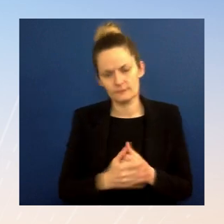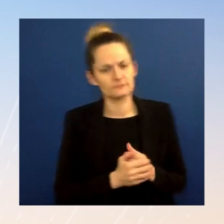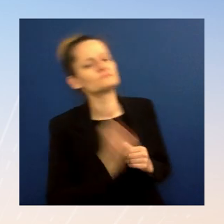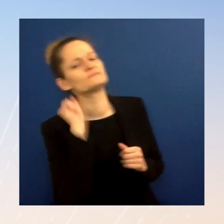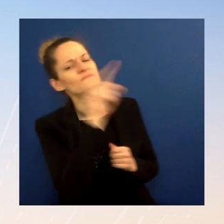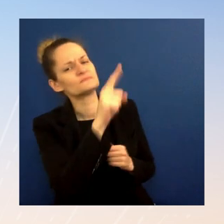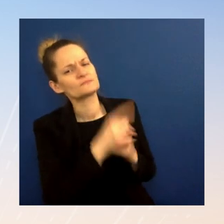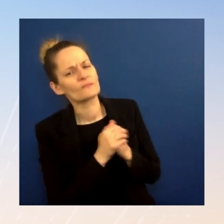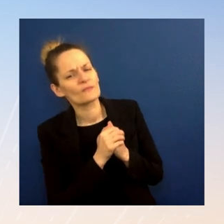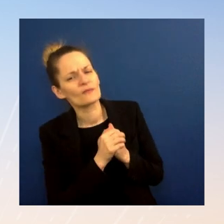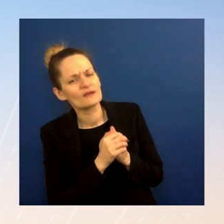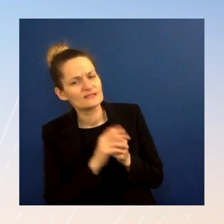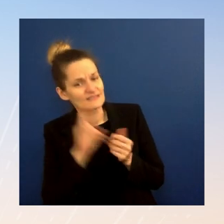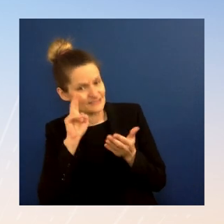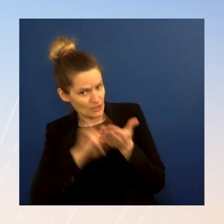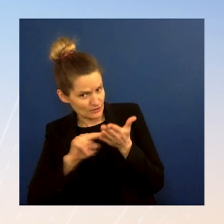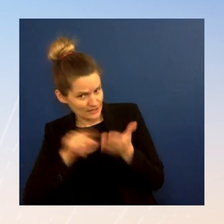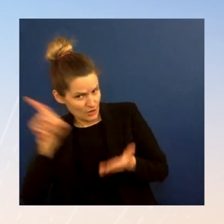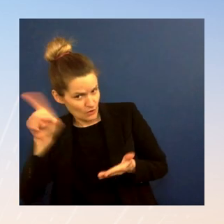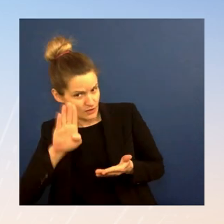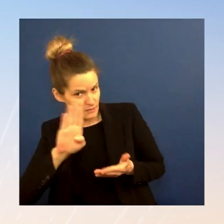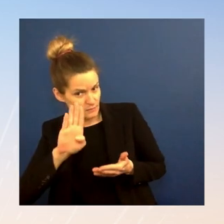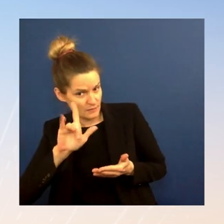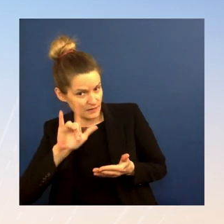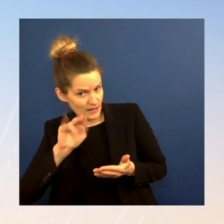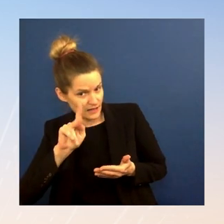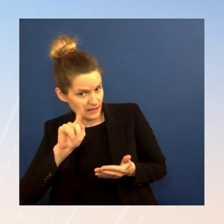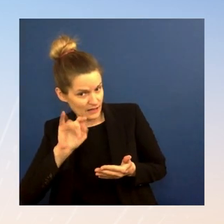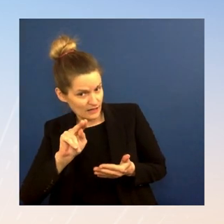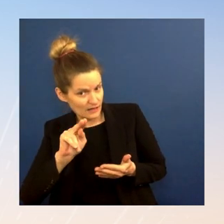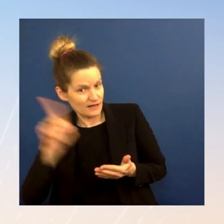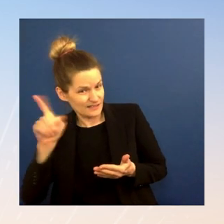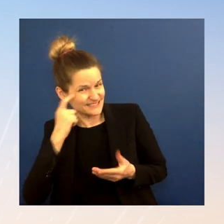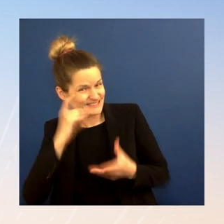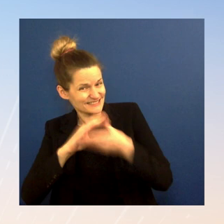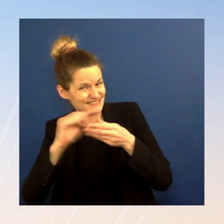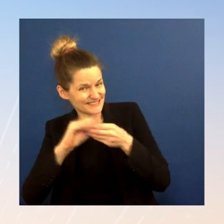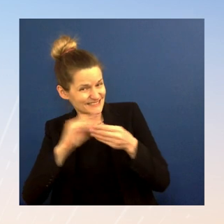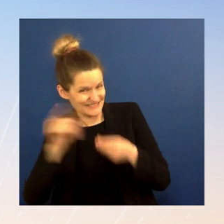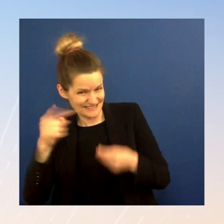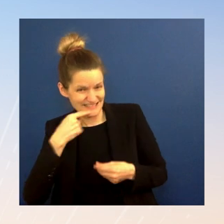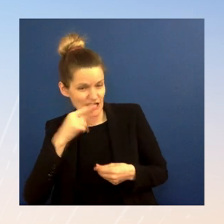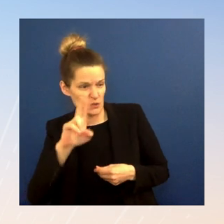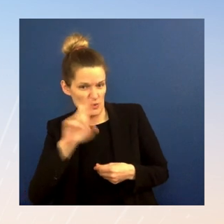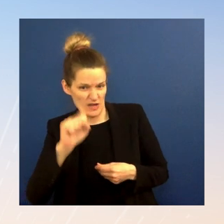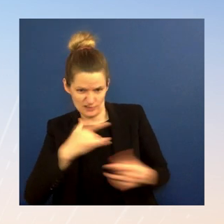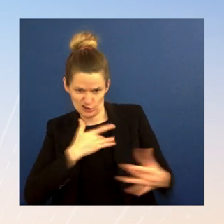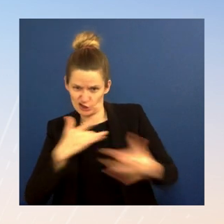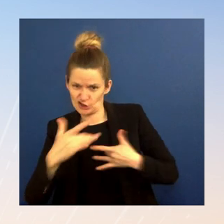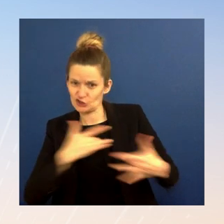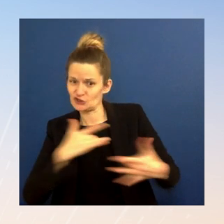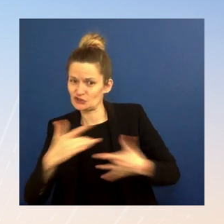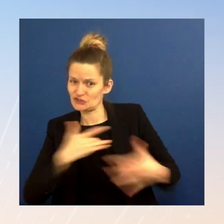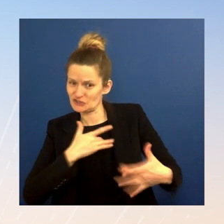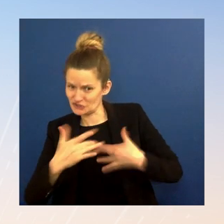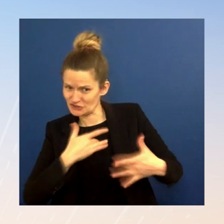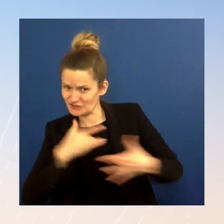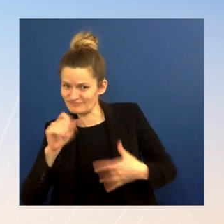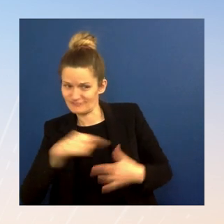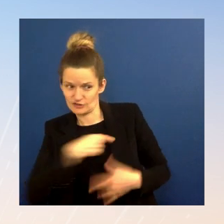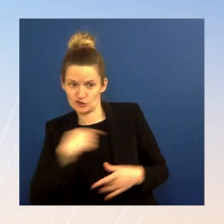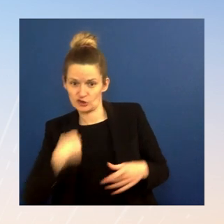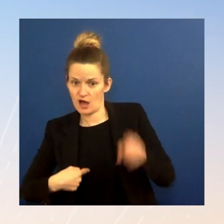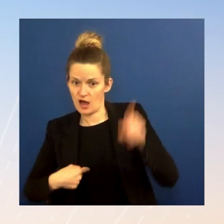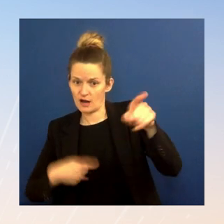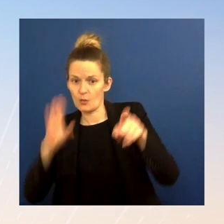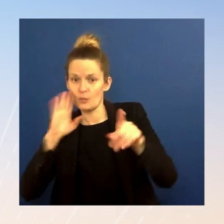is considering directly assisting Russia by providing them with more military equipment to use in Ukraine. That is not something that we have heard from the